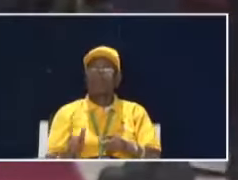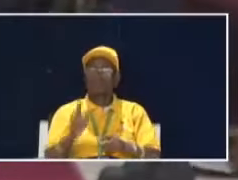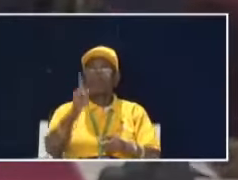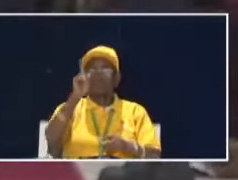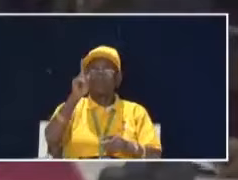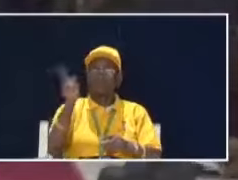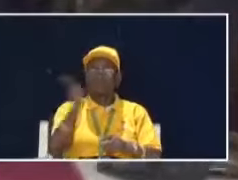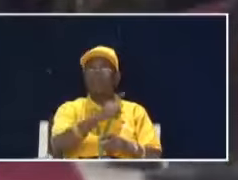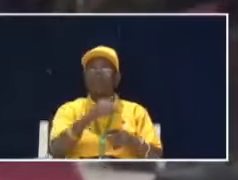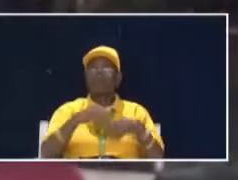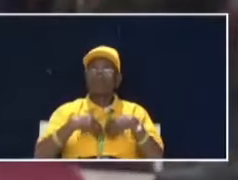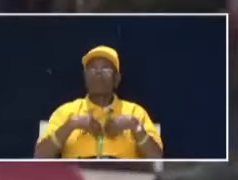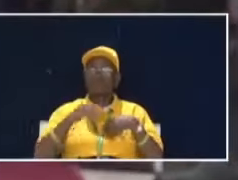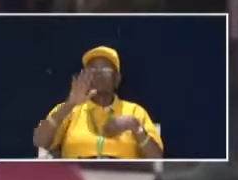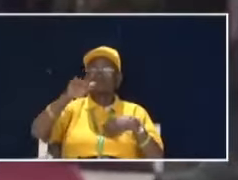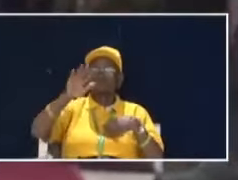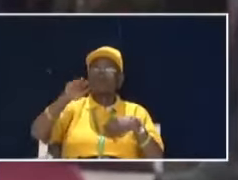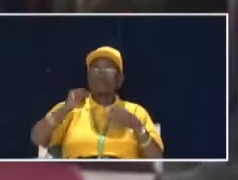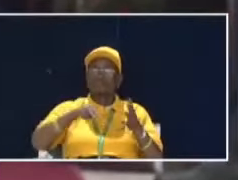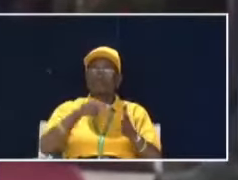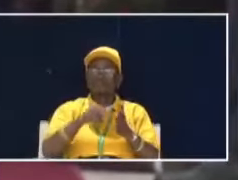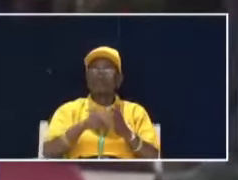Cry to Him.